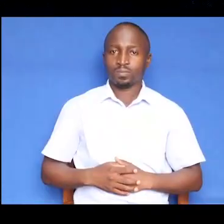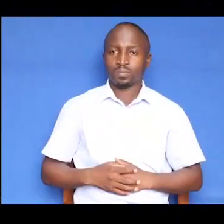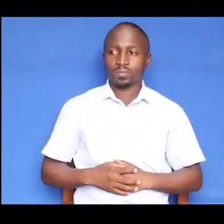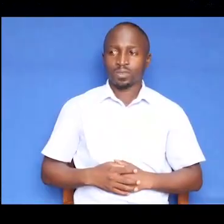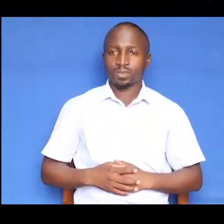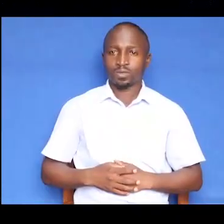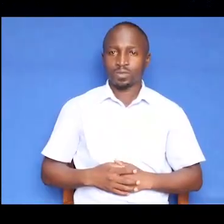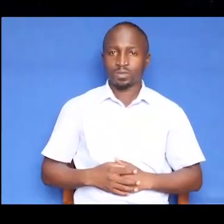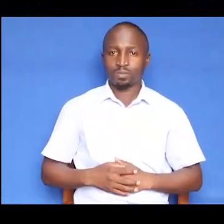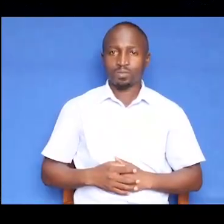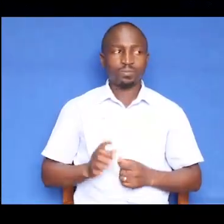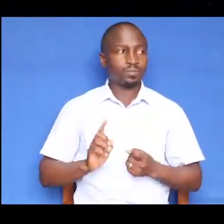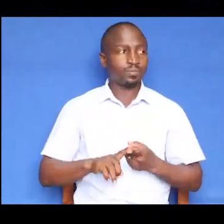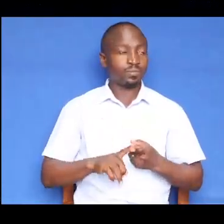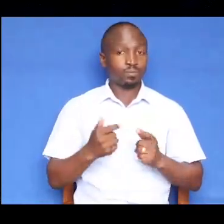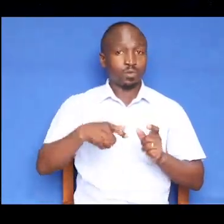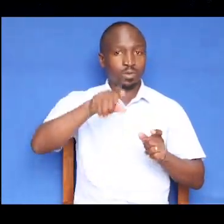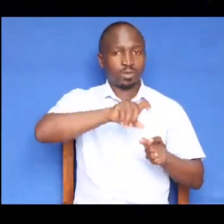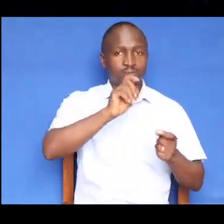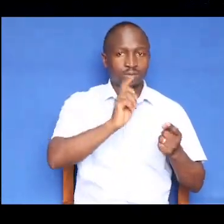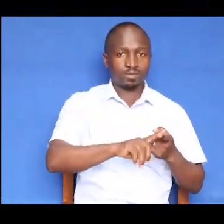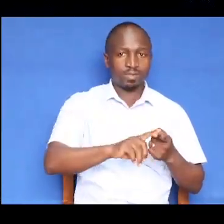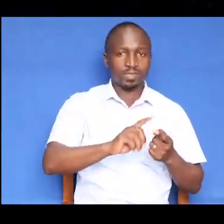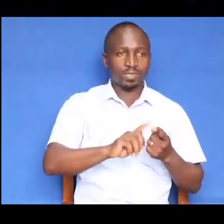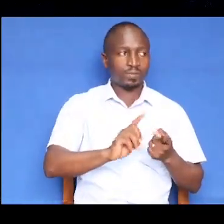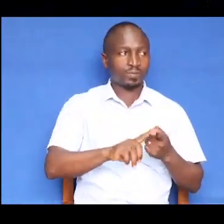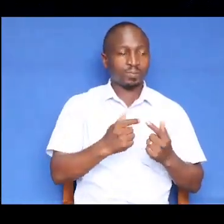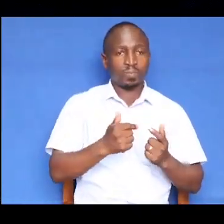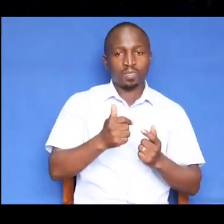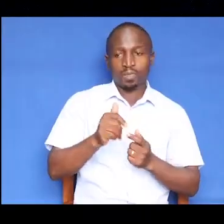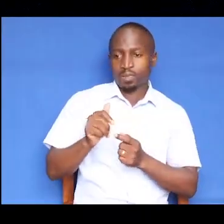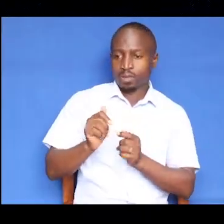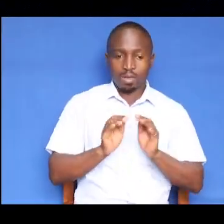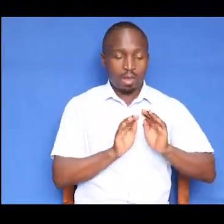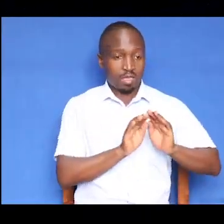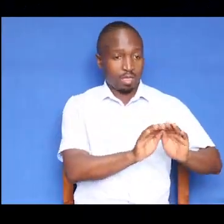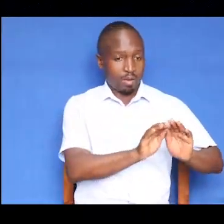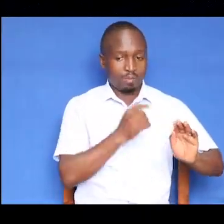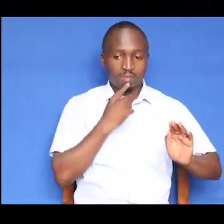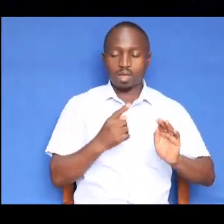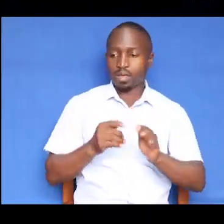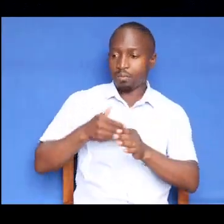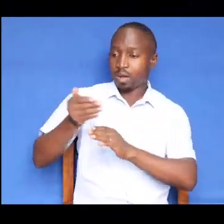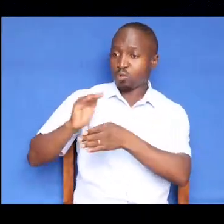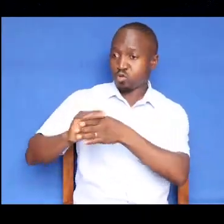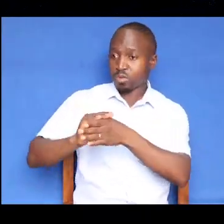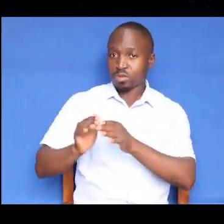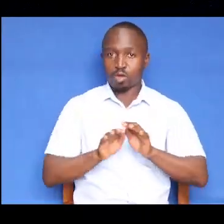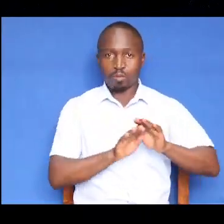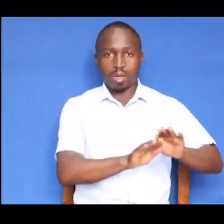surplus. Surplus is excess of incomes, of expenditures